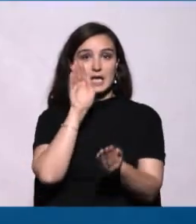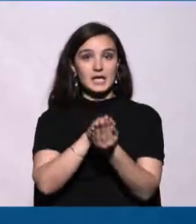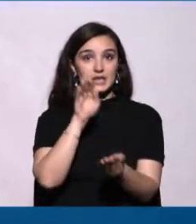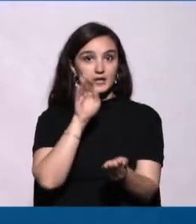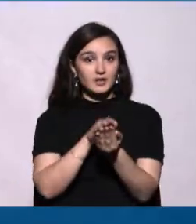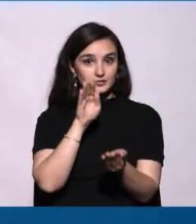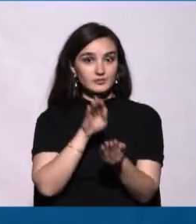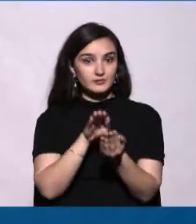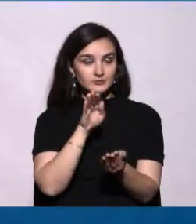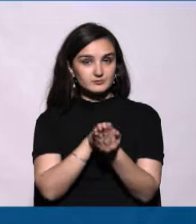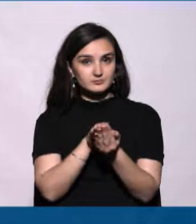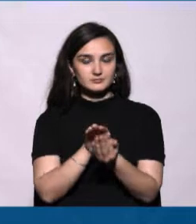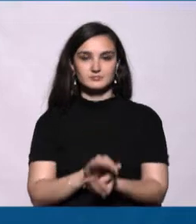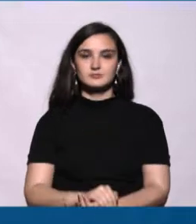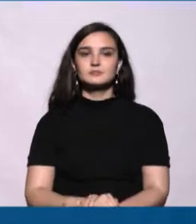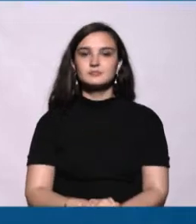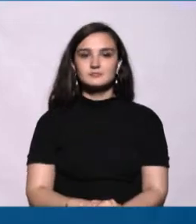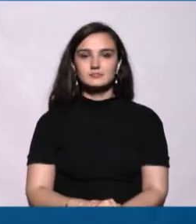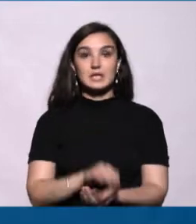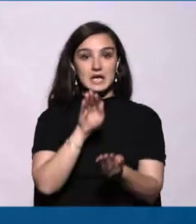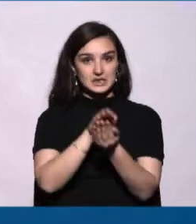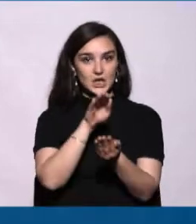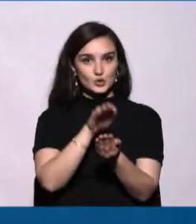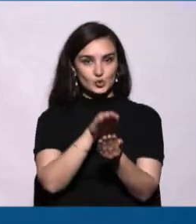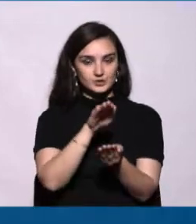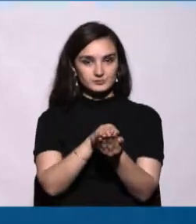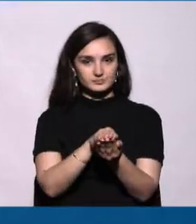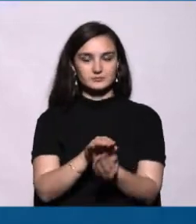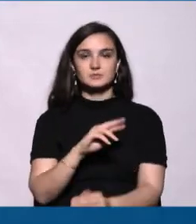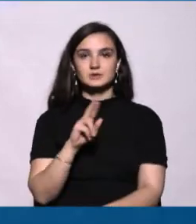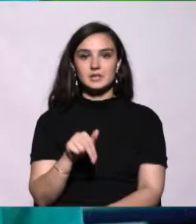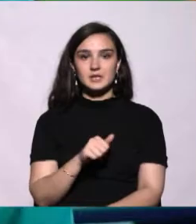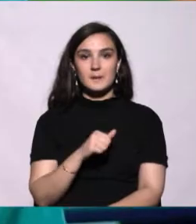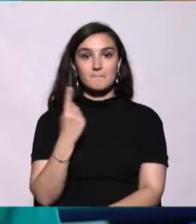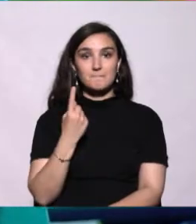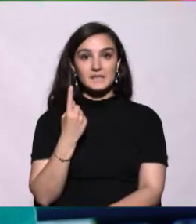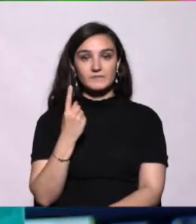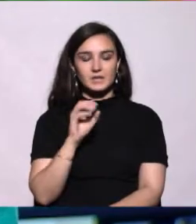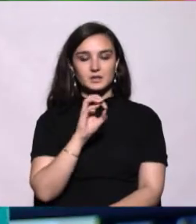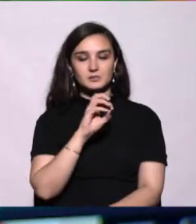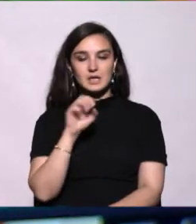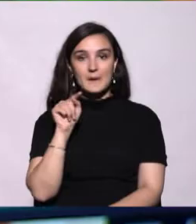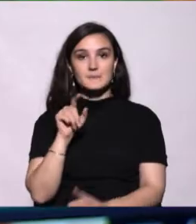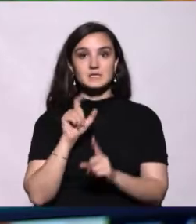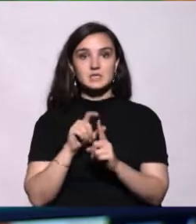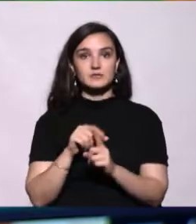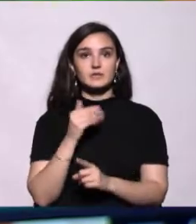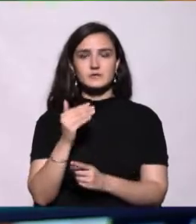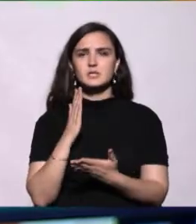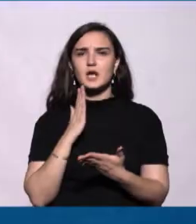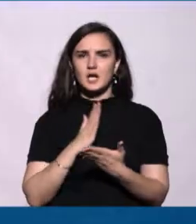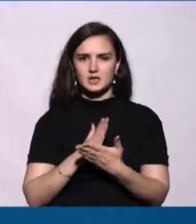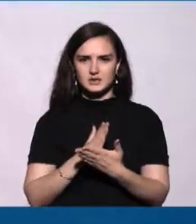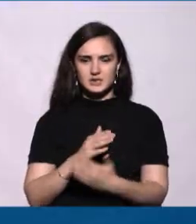Alligator. Alligator. Alligatori. And the first letter for this word